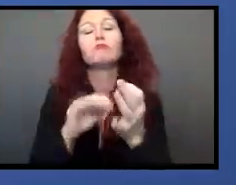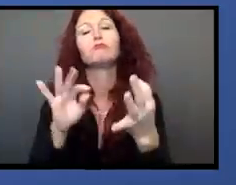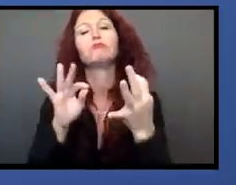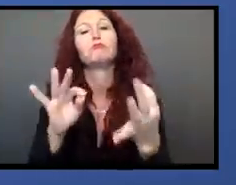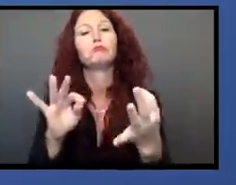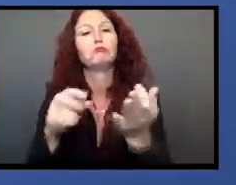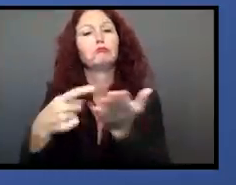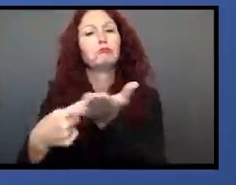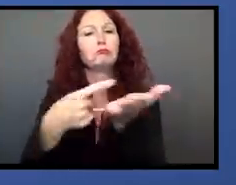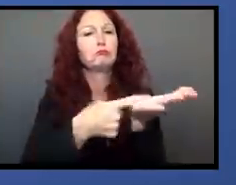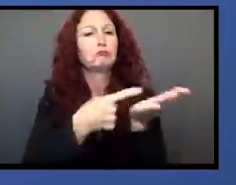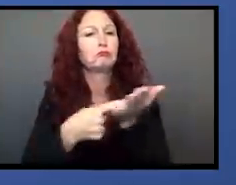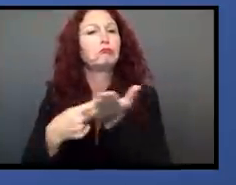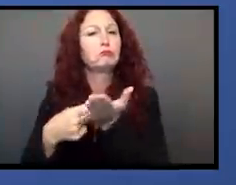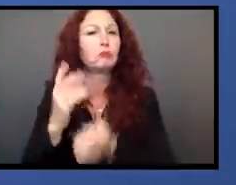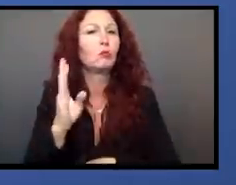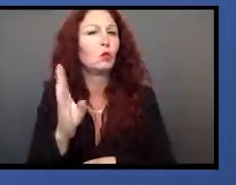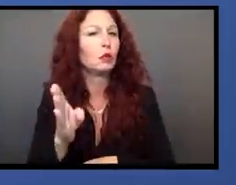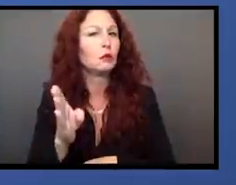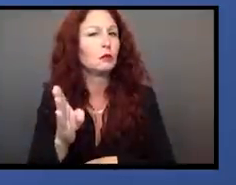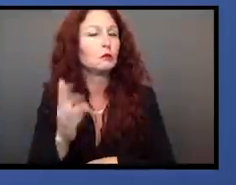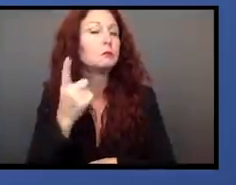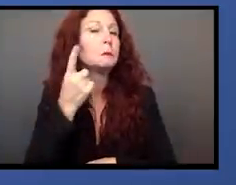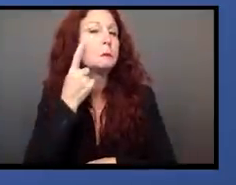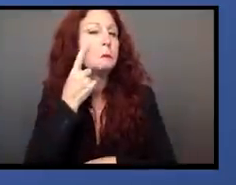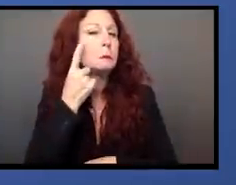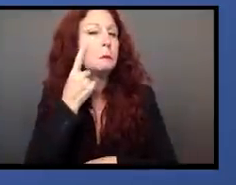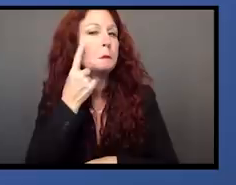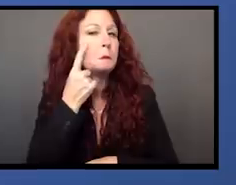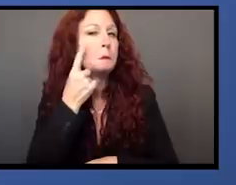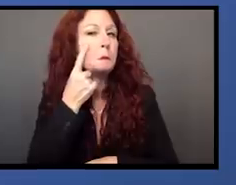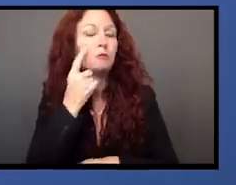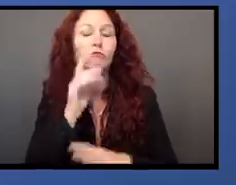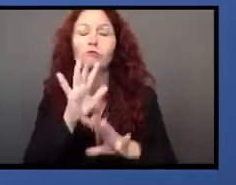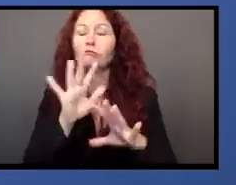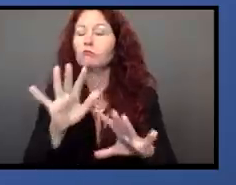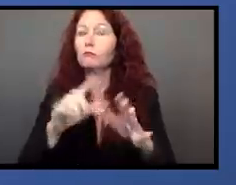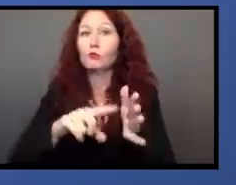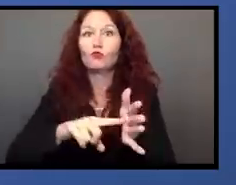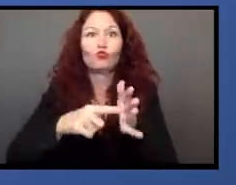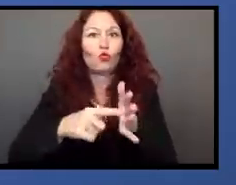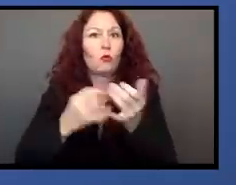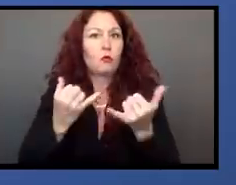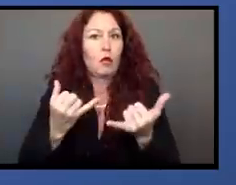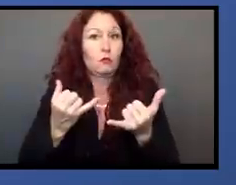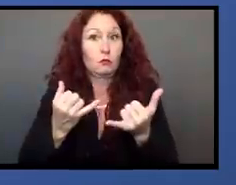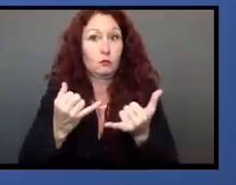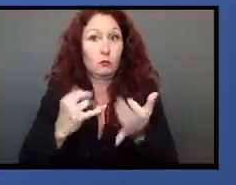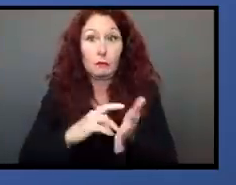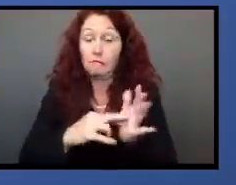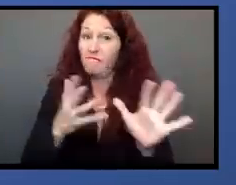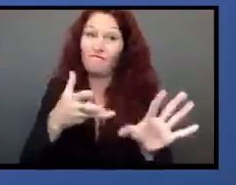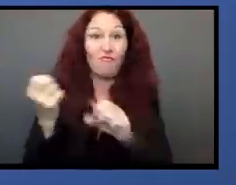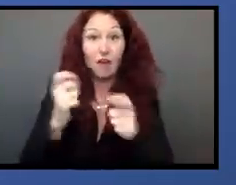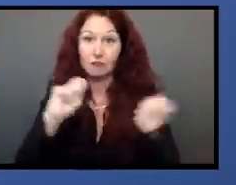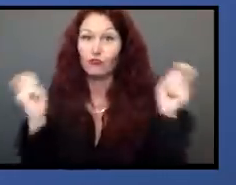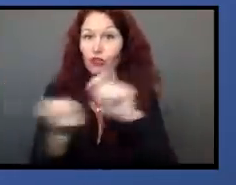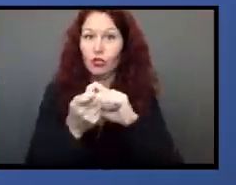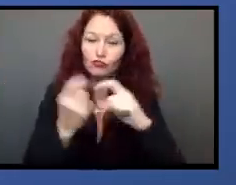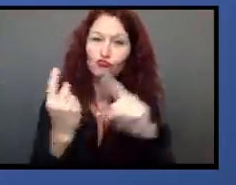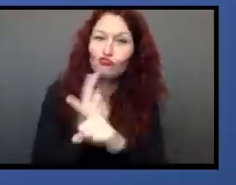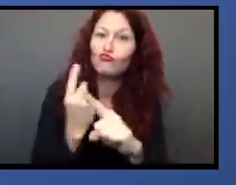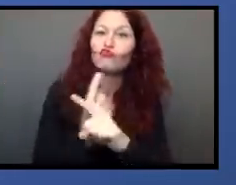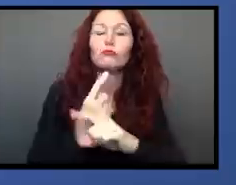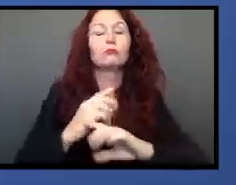time in the future would be followed up by strong enforcement. Again, this is the first of many more meetings planned, and there will be no